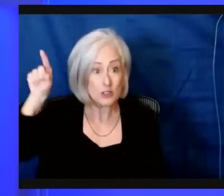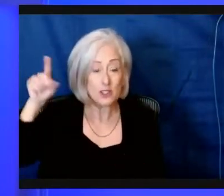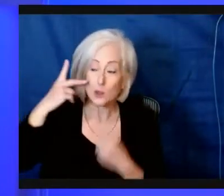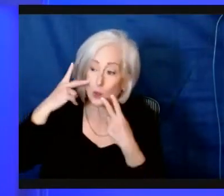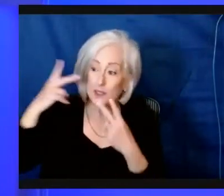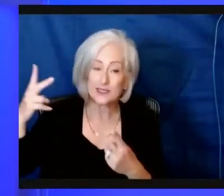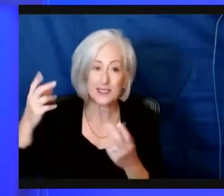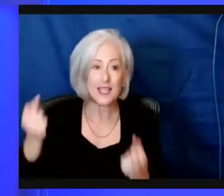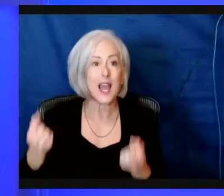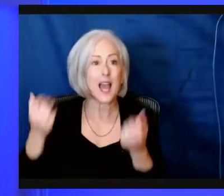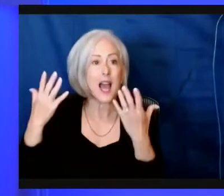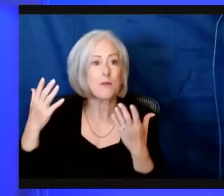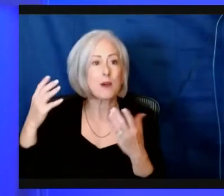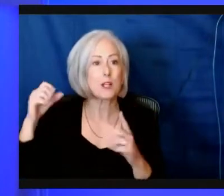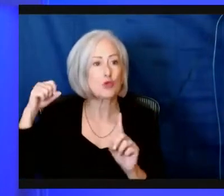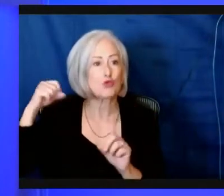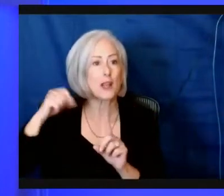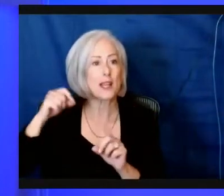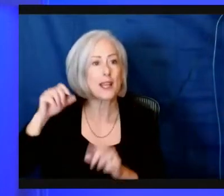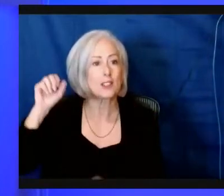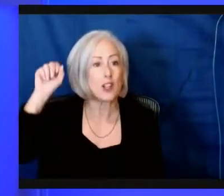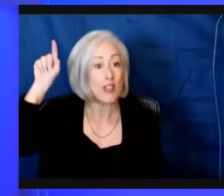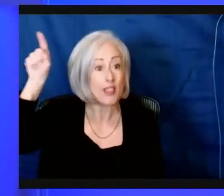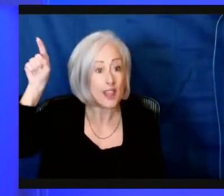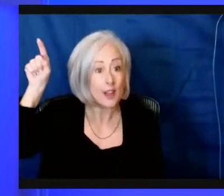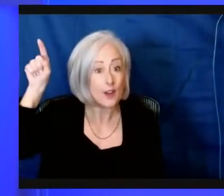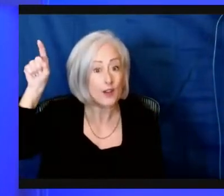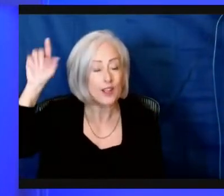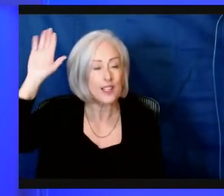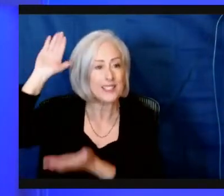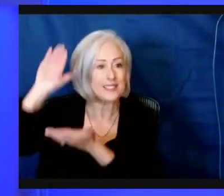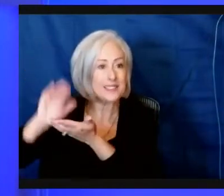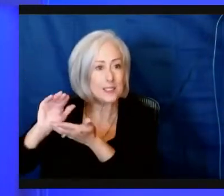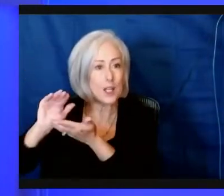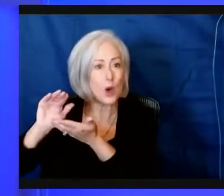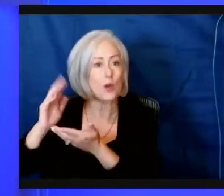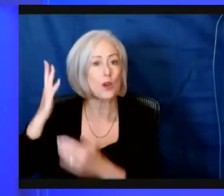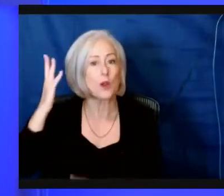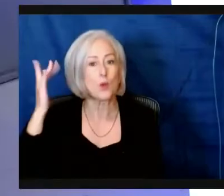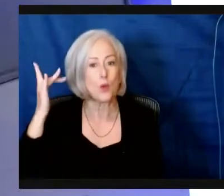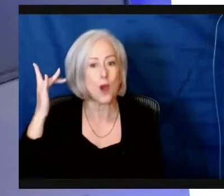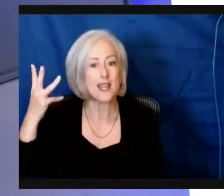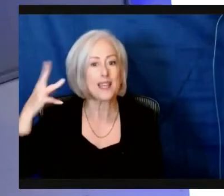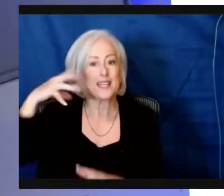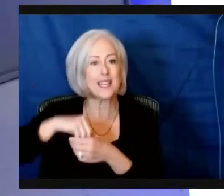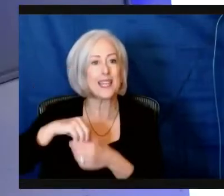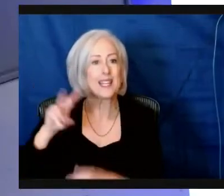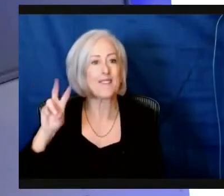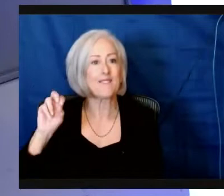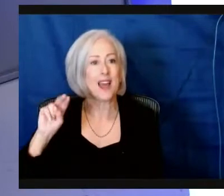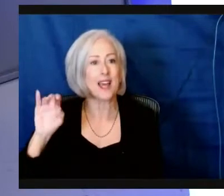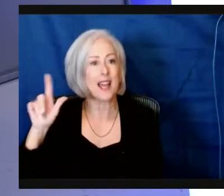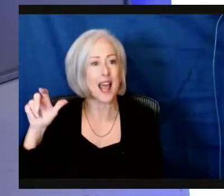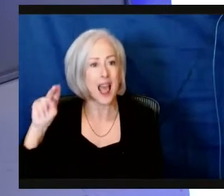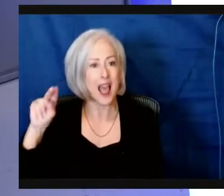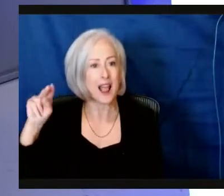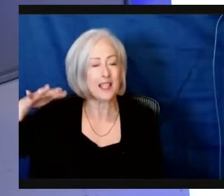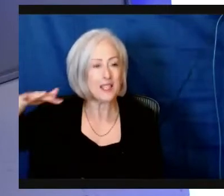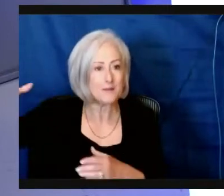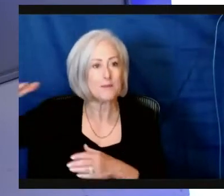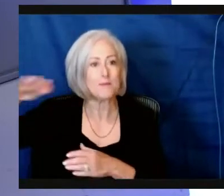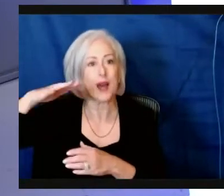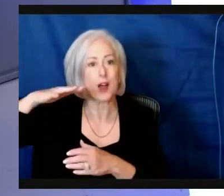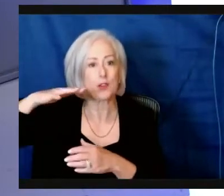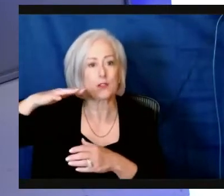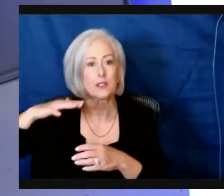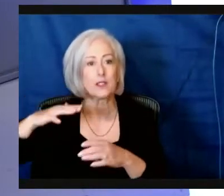much lower because it's inside of the Van Allen belt around the Earth, which protects us from that GCR. So we don't actually see